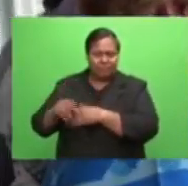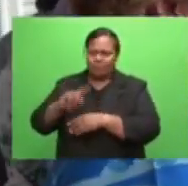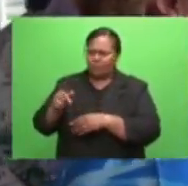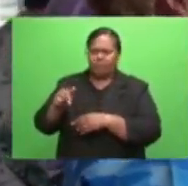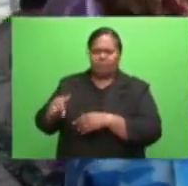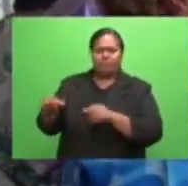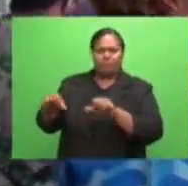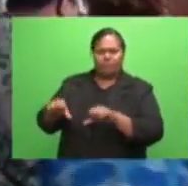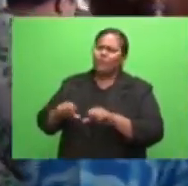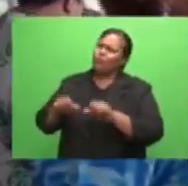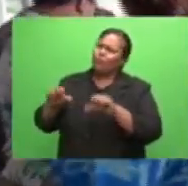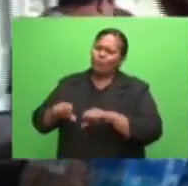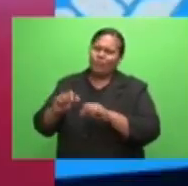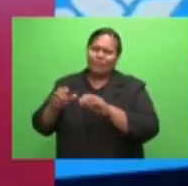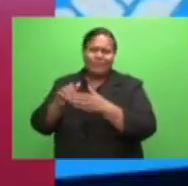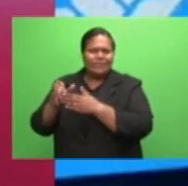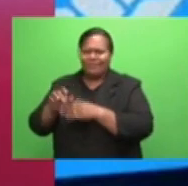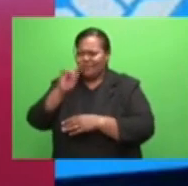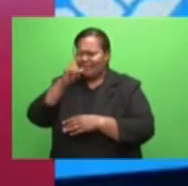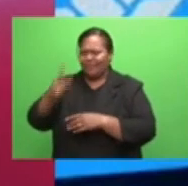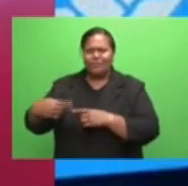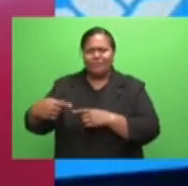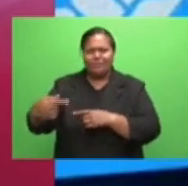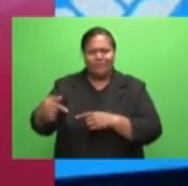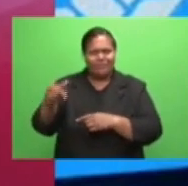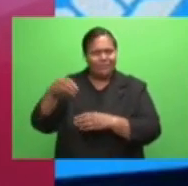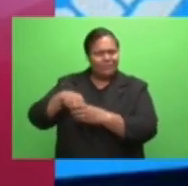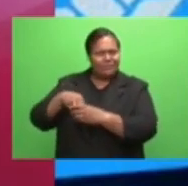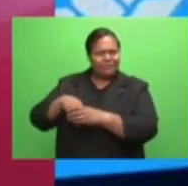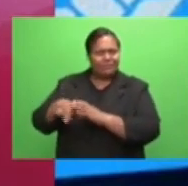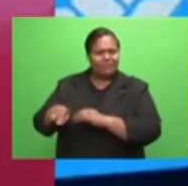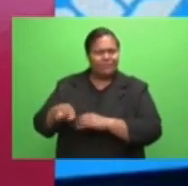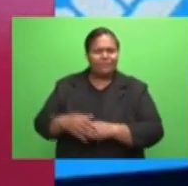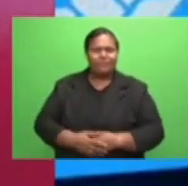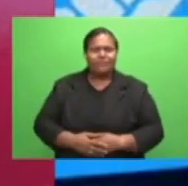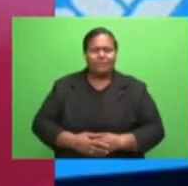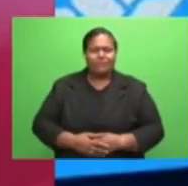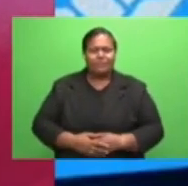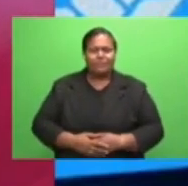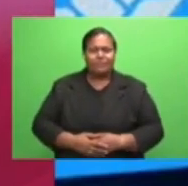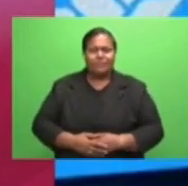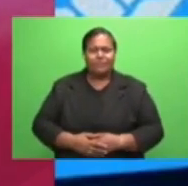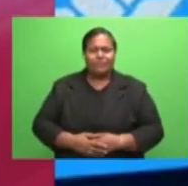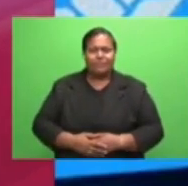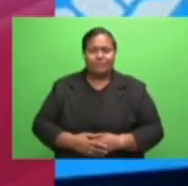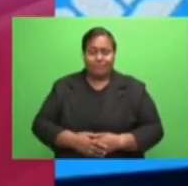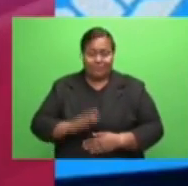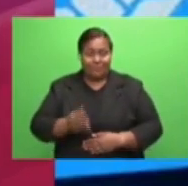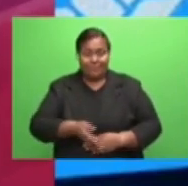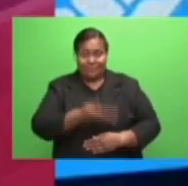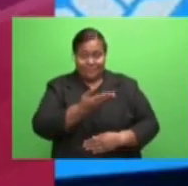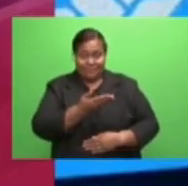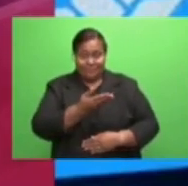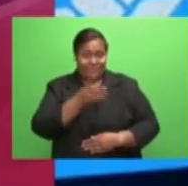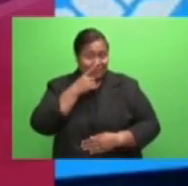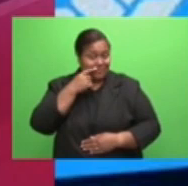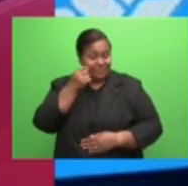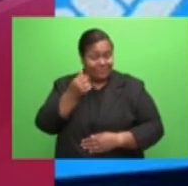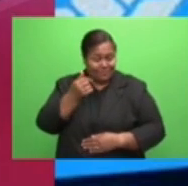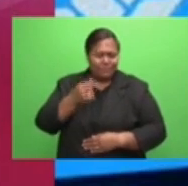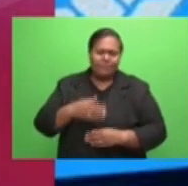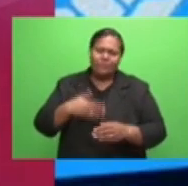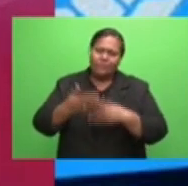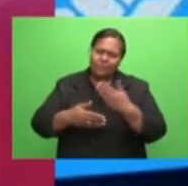the party constitution to continue. In my case, I did not only allow the constitution to